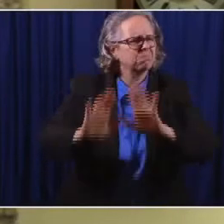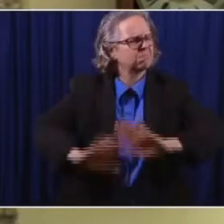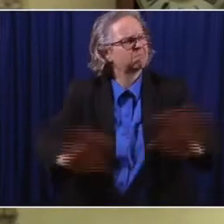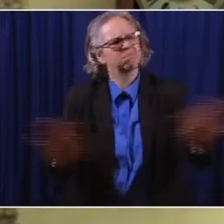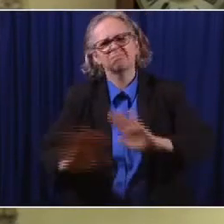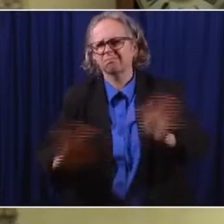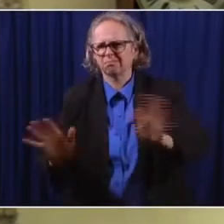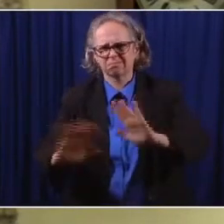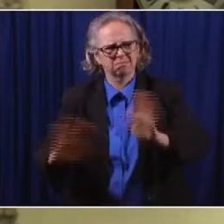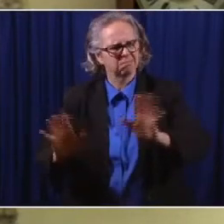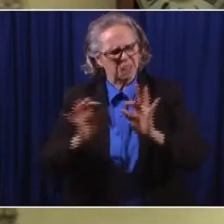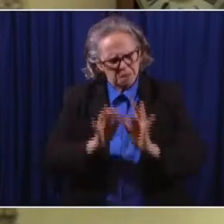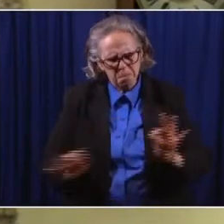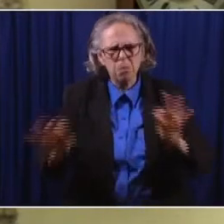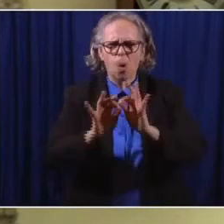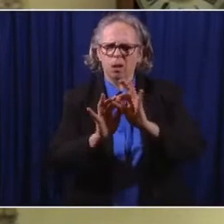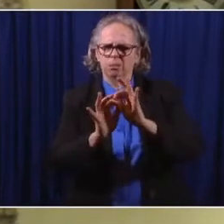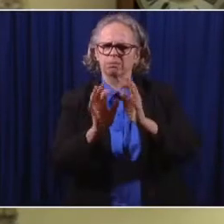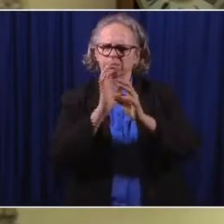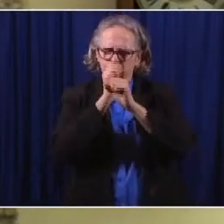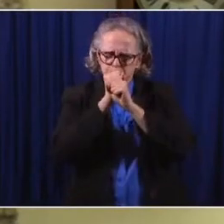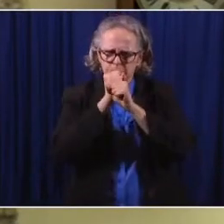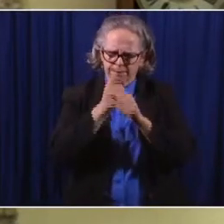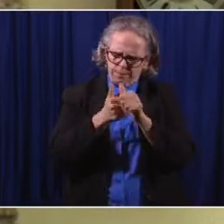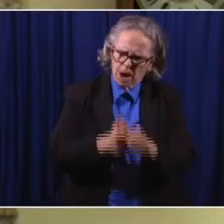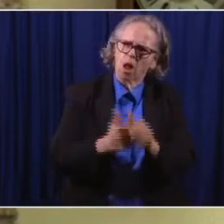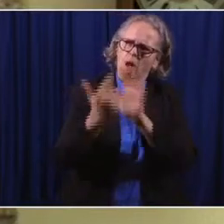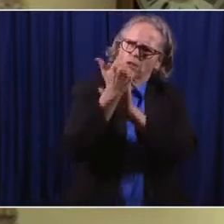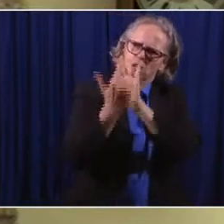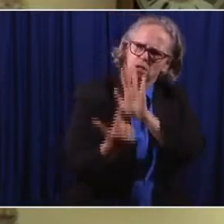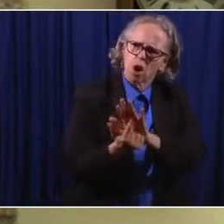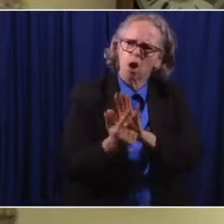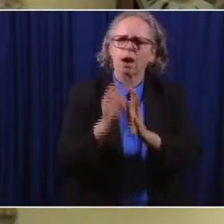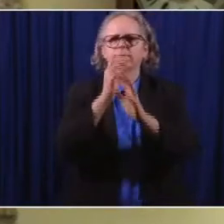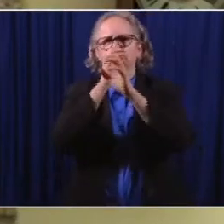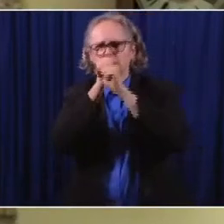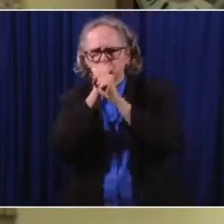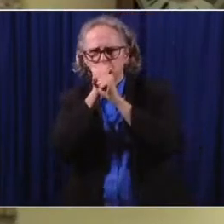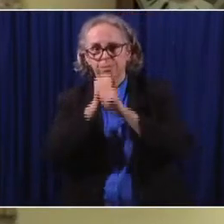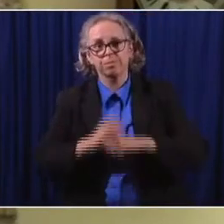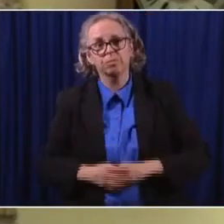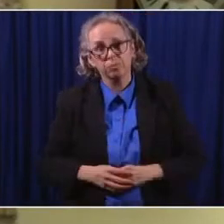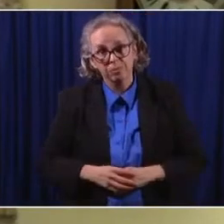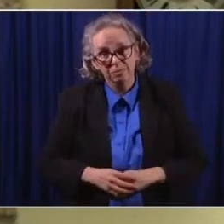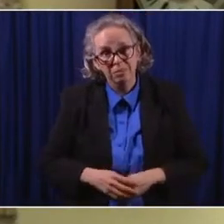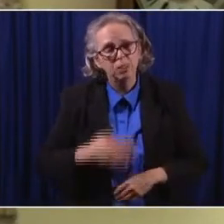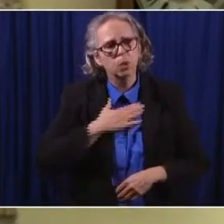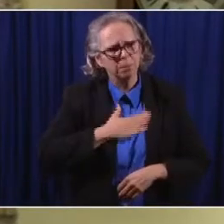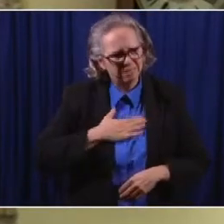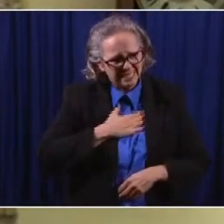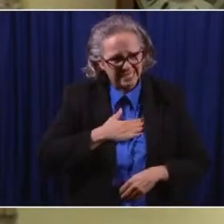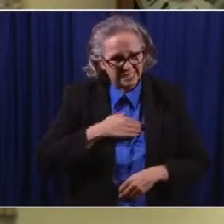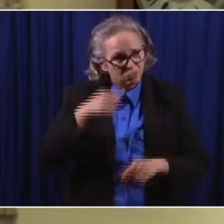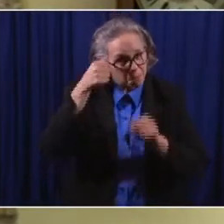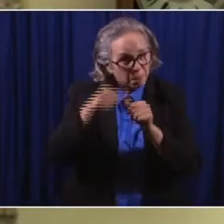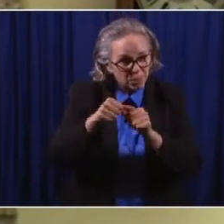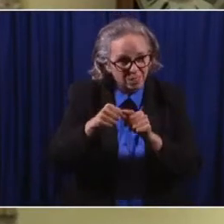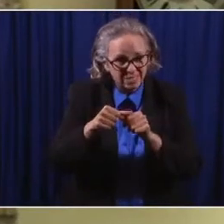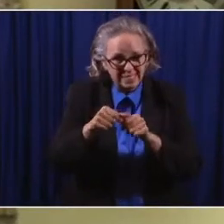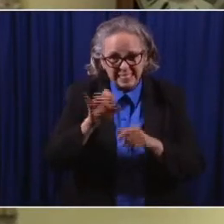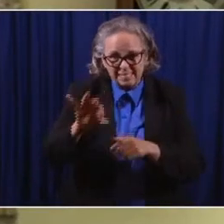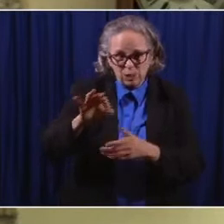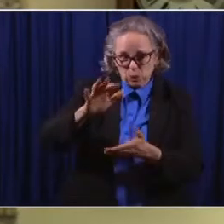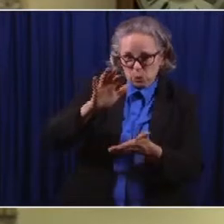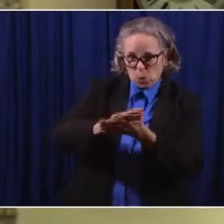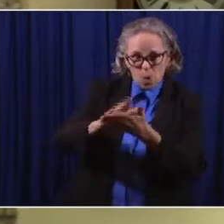very important. And I want to say this again, just because a school may have positive cases among their students or their staff does not mean the